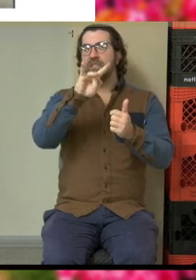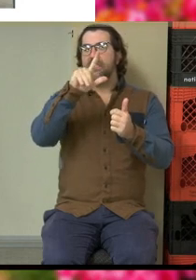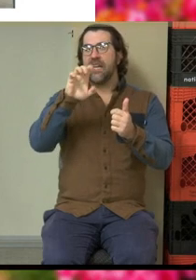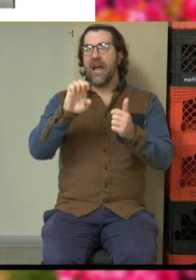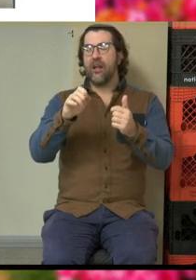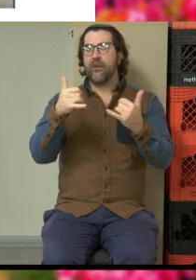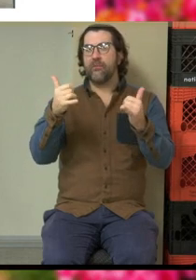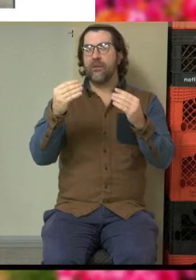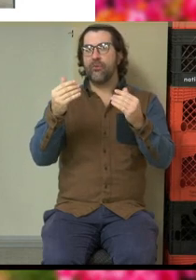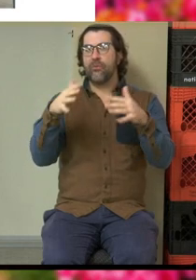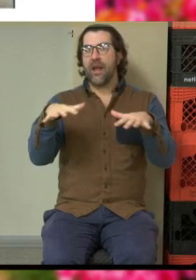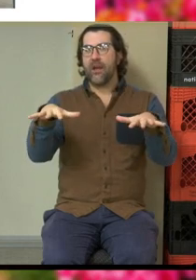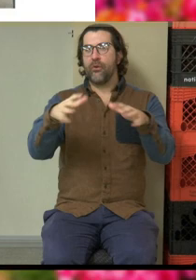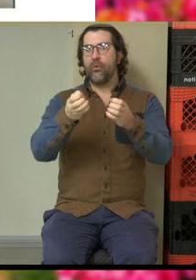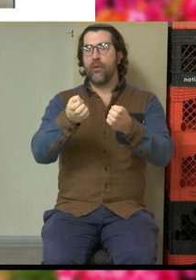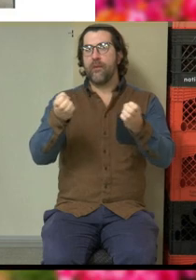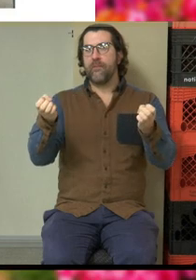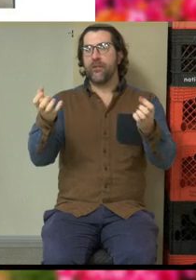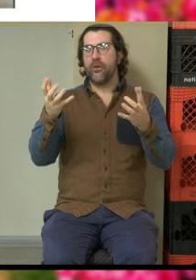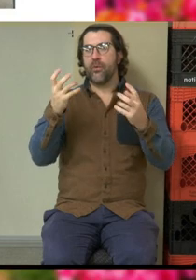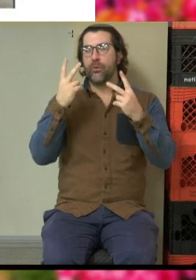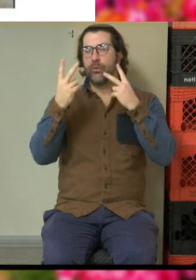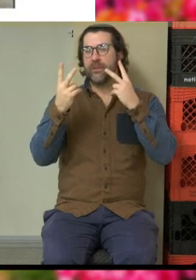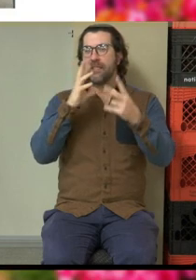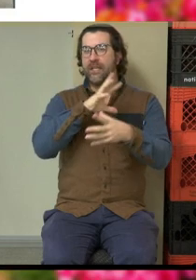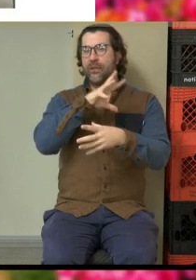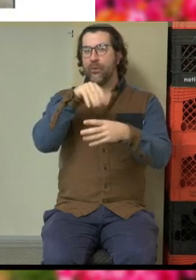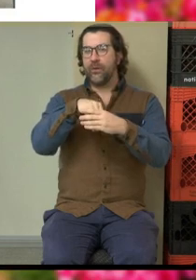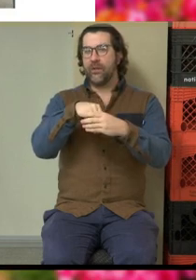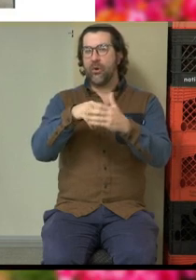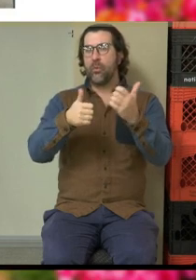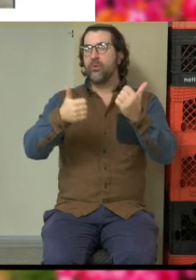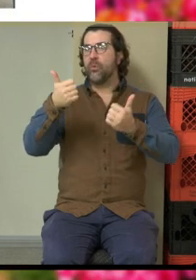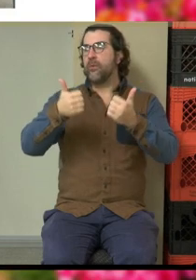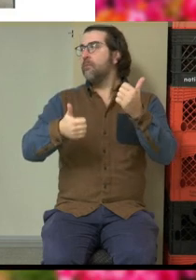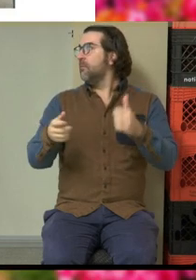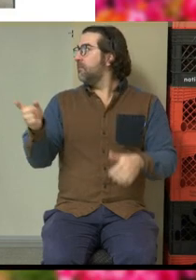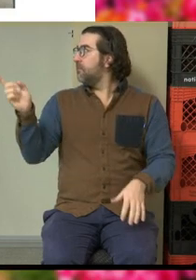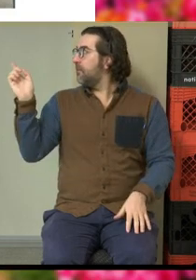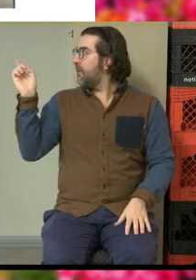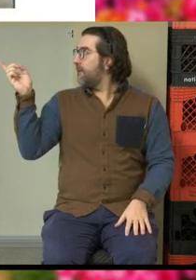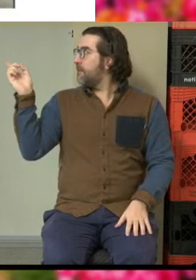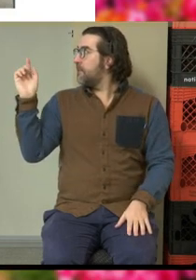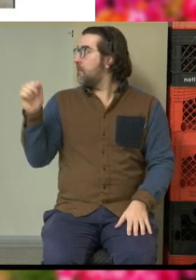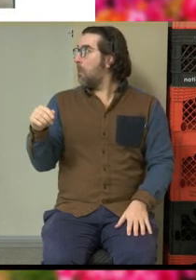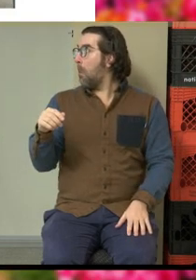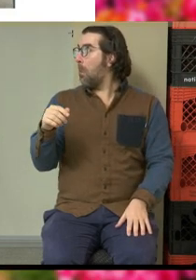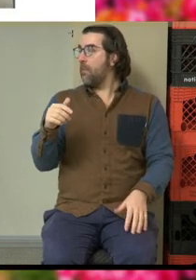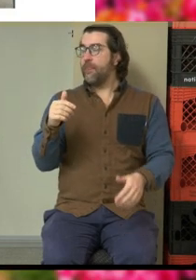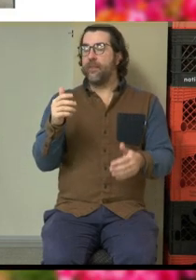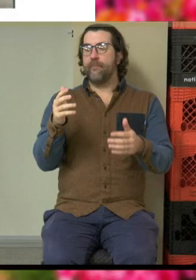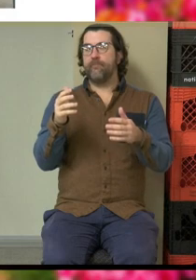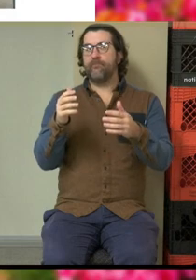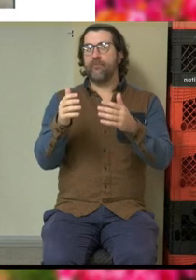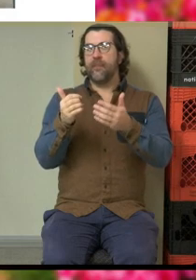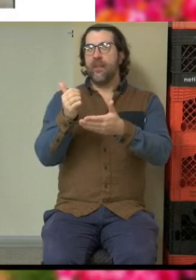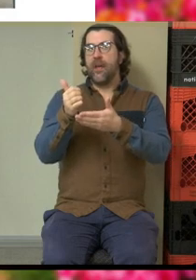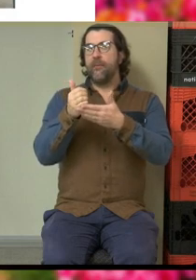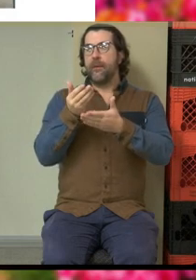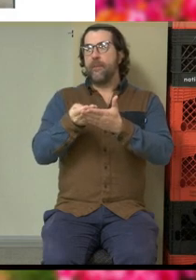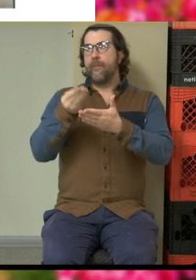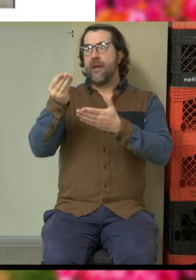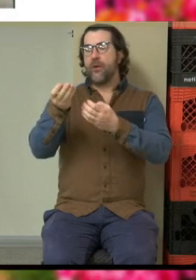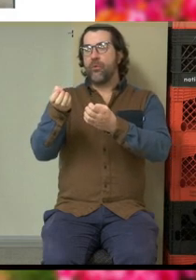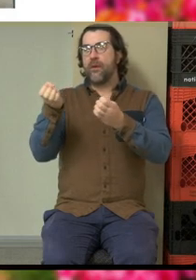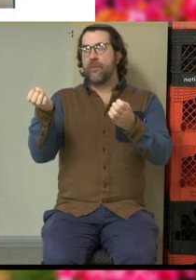equipment that they would like to see included in the park. And that just helps us start to select equipment based on what the kids